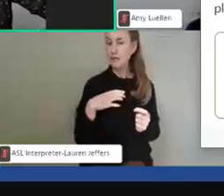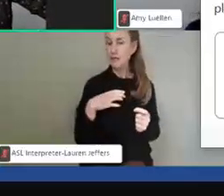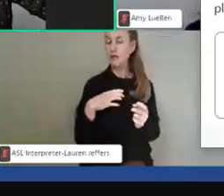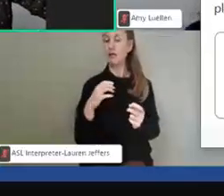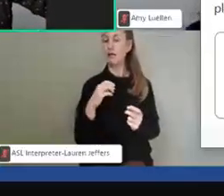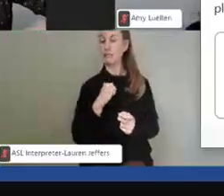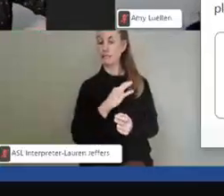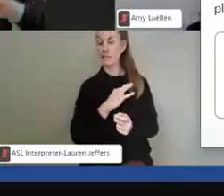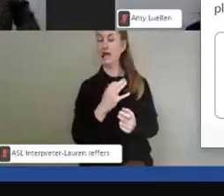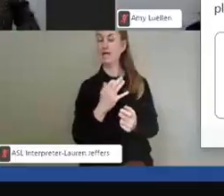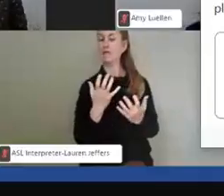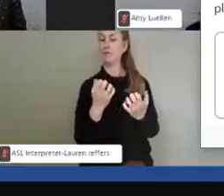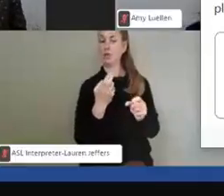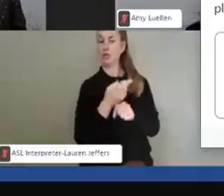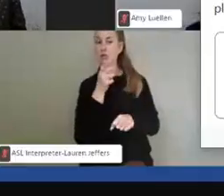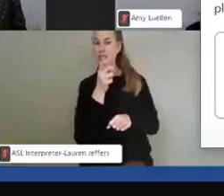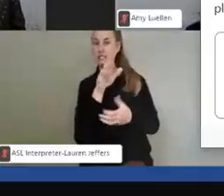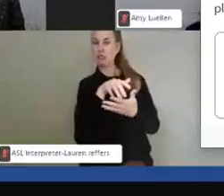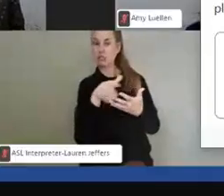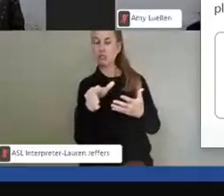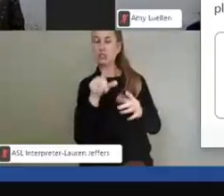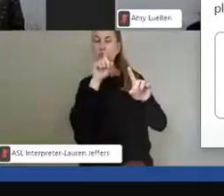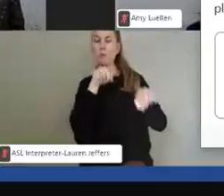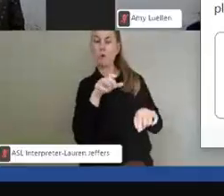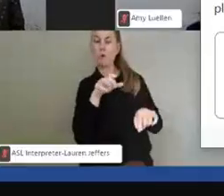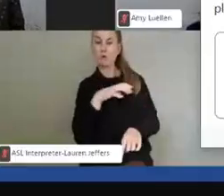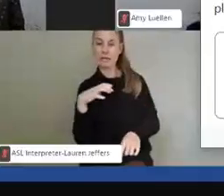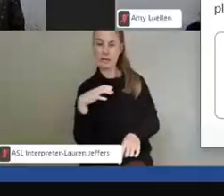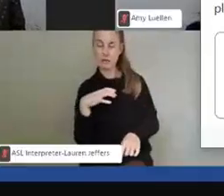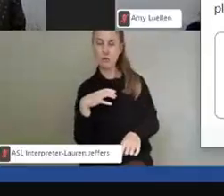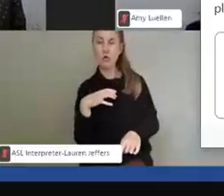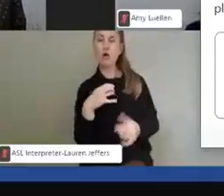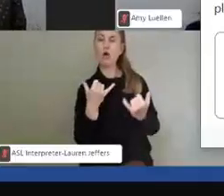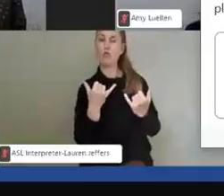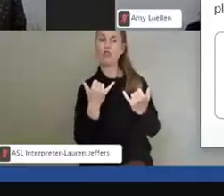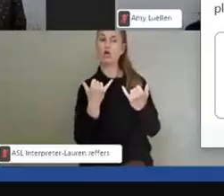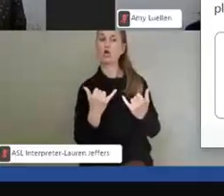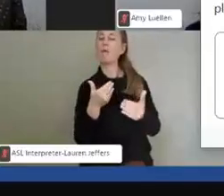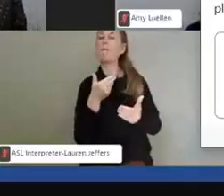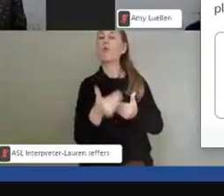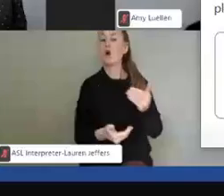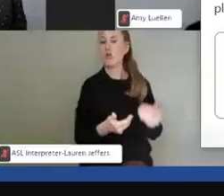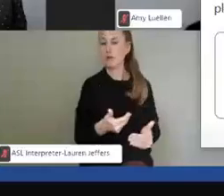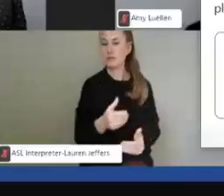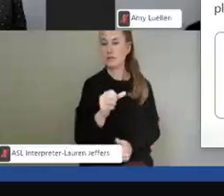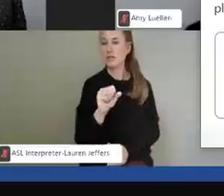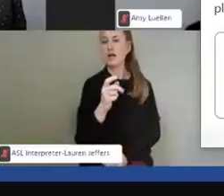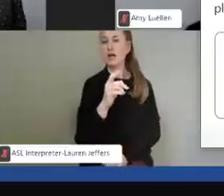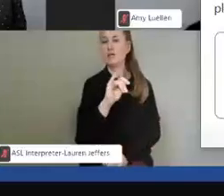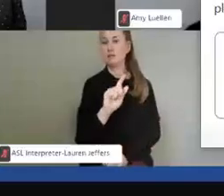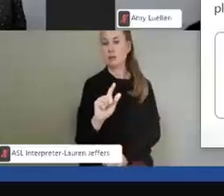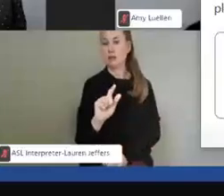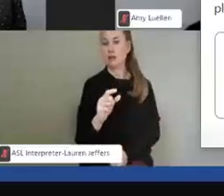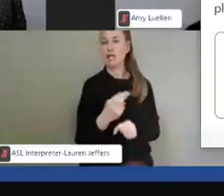is use this mechanism to report to the council on the current progress of the spill and using this as a framework to